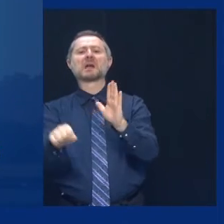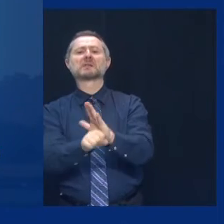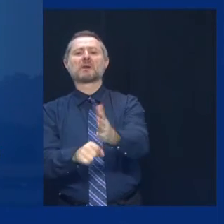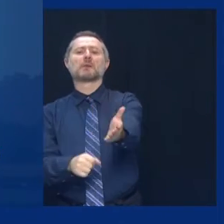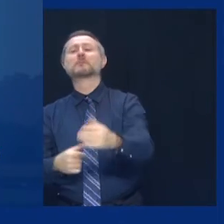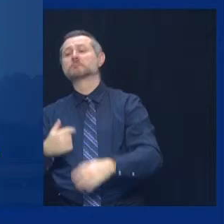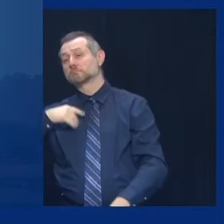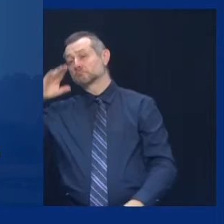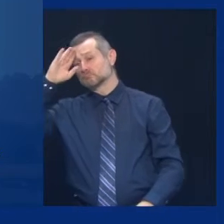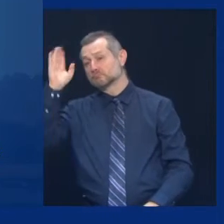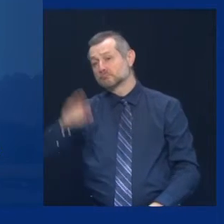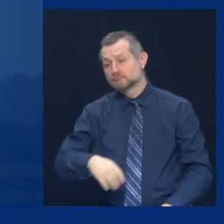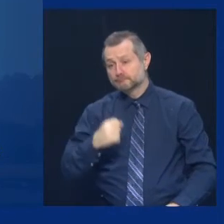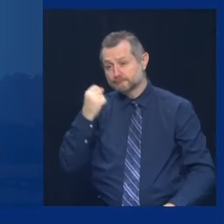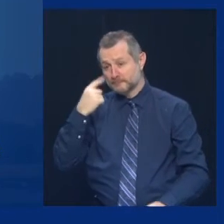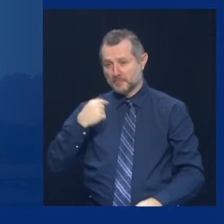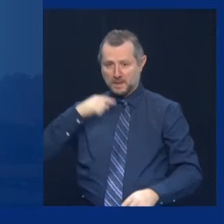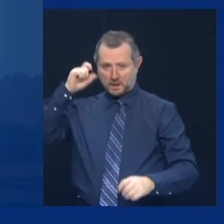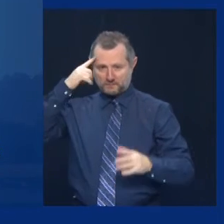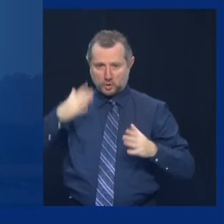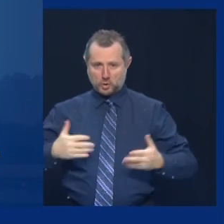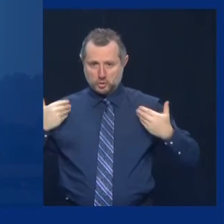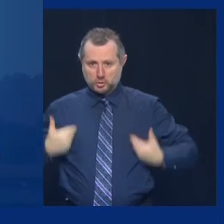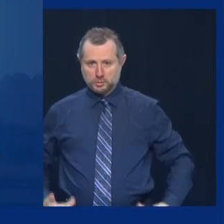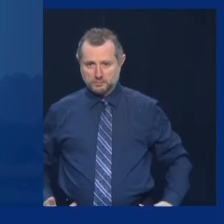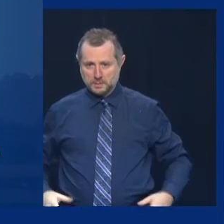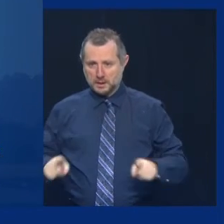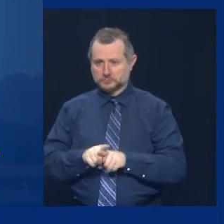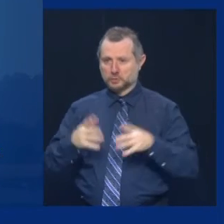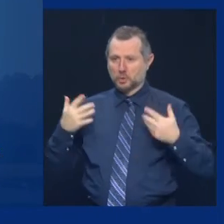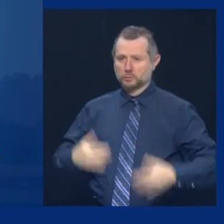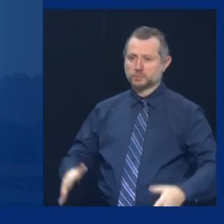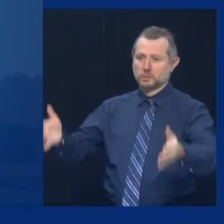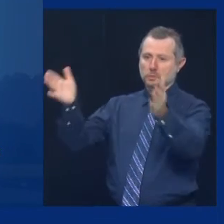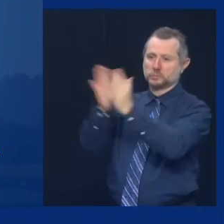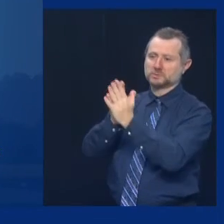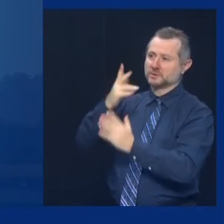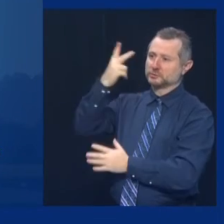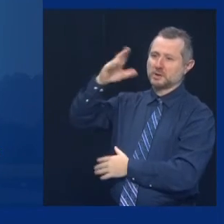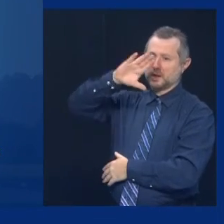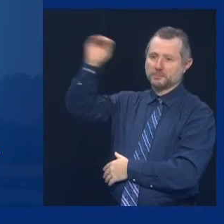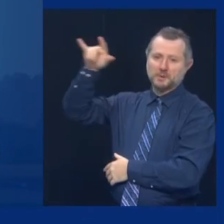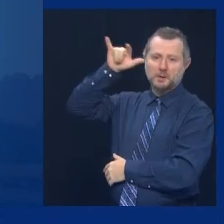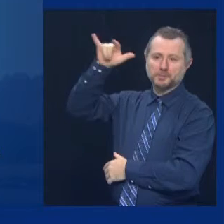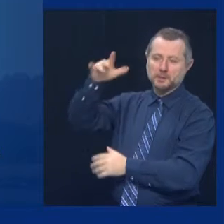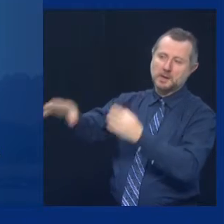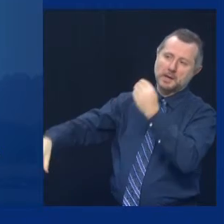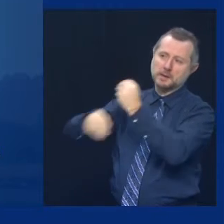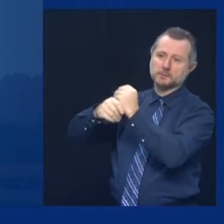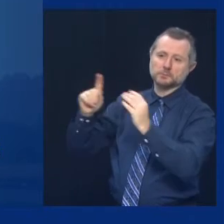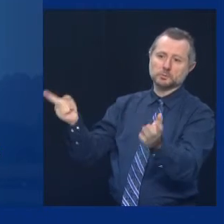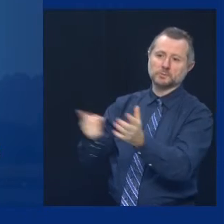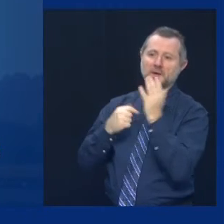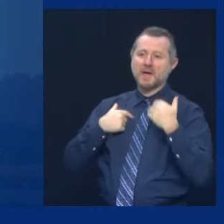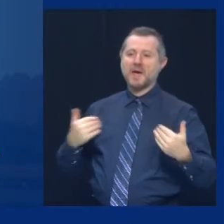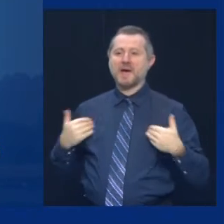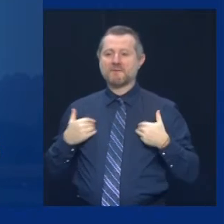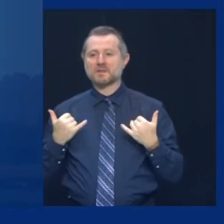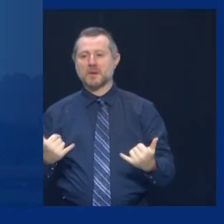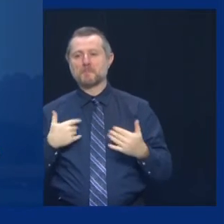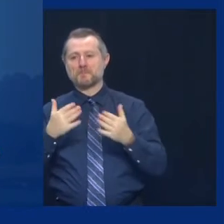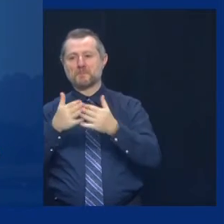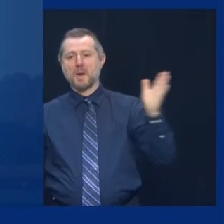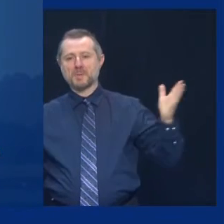But as governor of New York State, I have asked them to do that. We do have a public health emergency